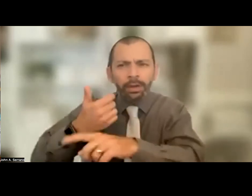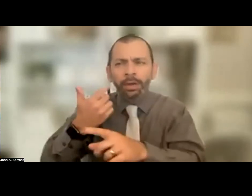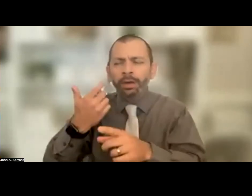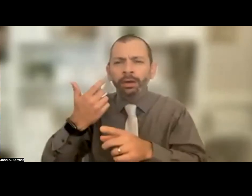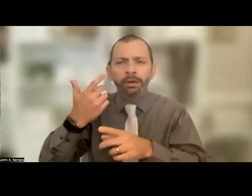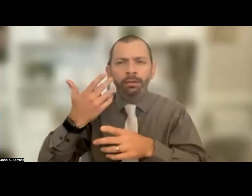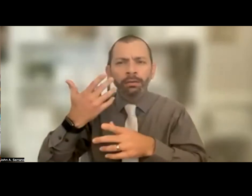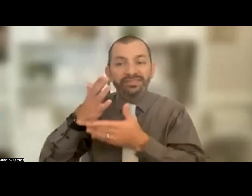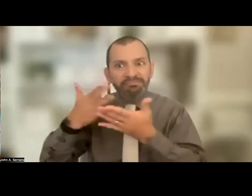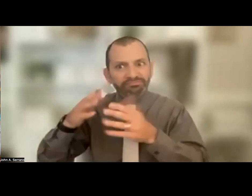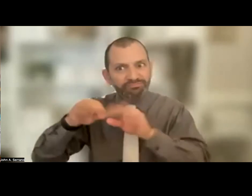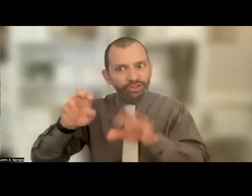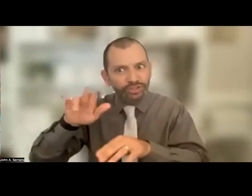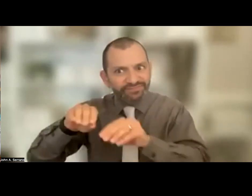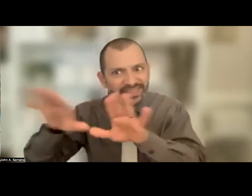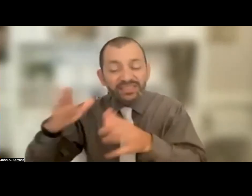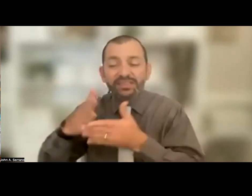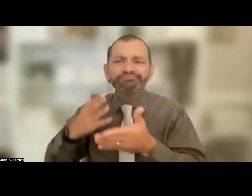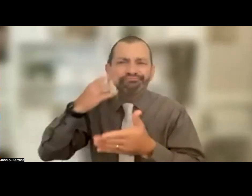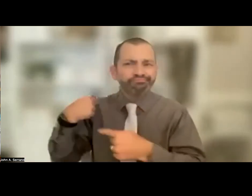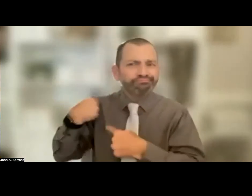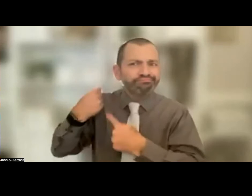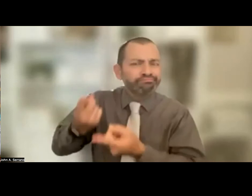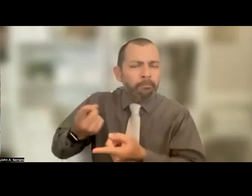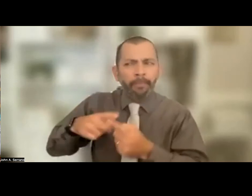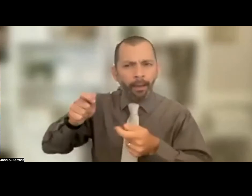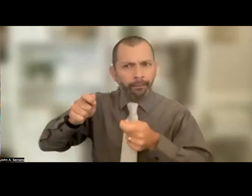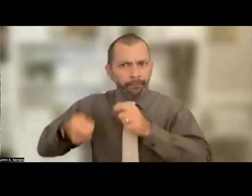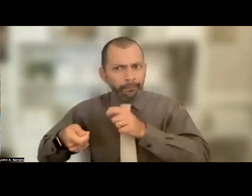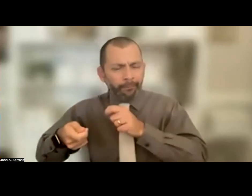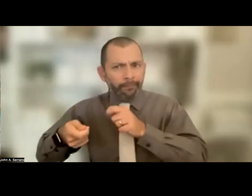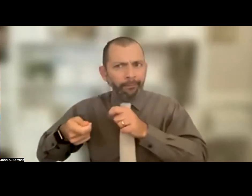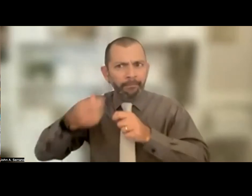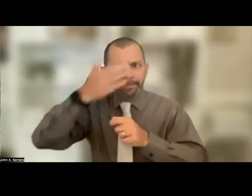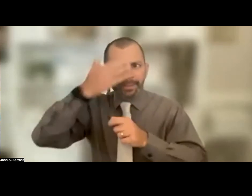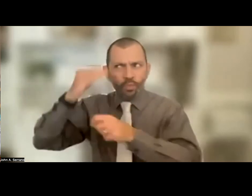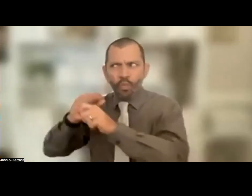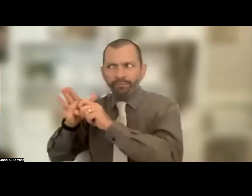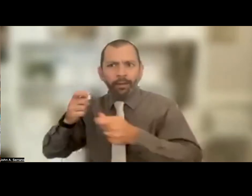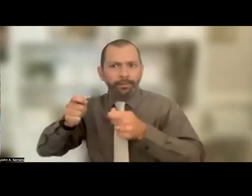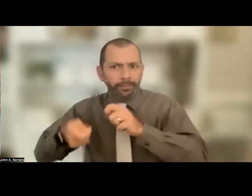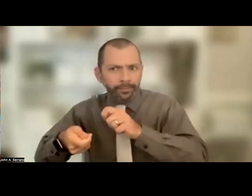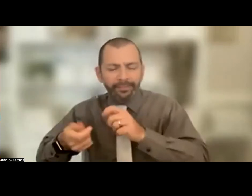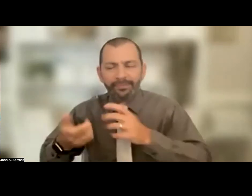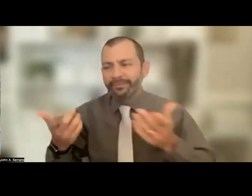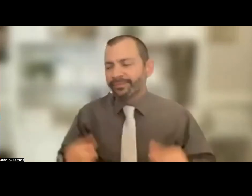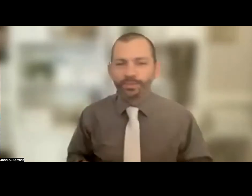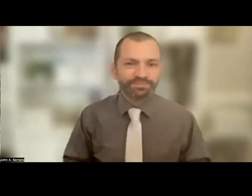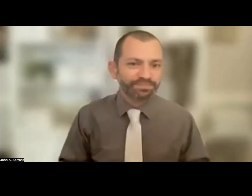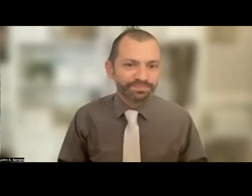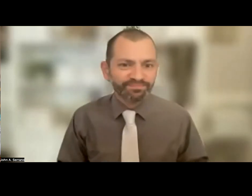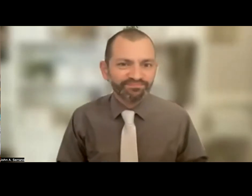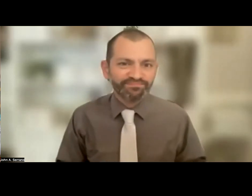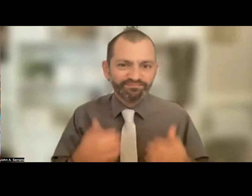People were talking about their experience and needs assessments, what things they're putting in place. Some people are sending out surveys. Some are making some adjustments to how they're doing